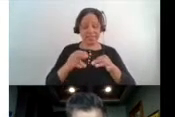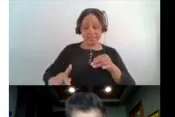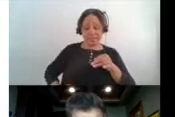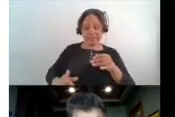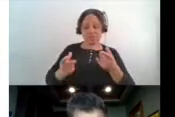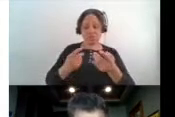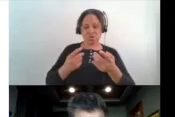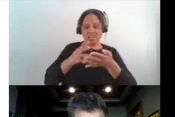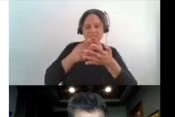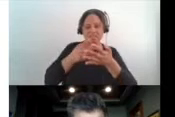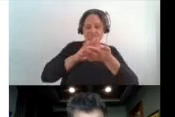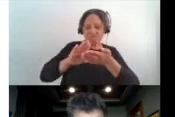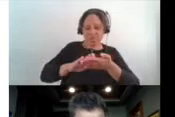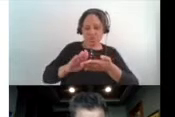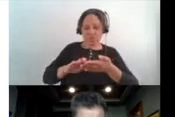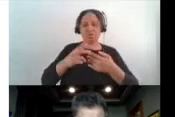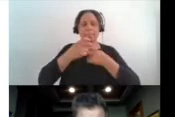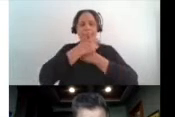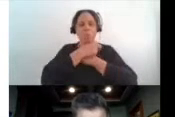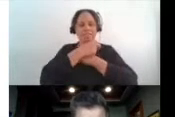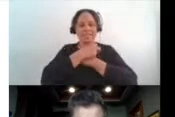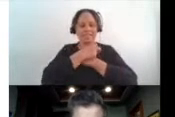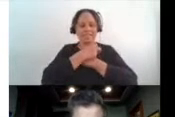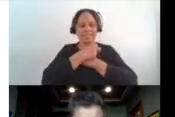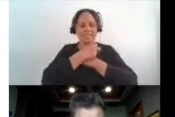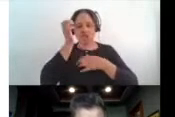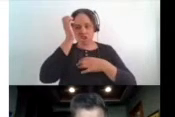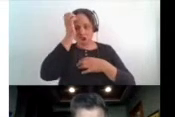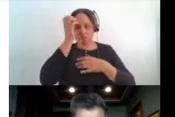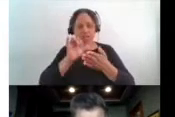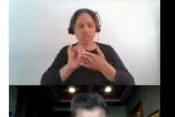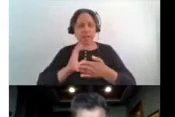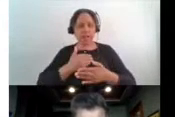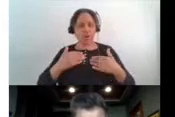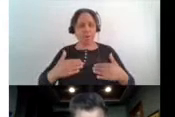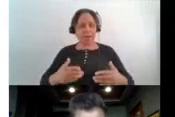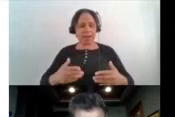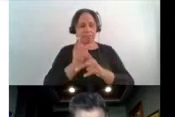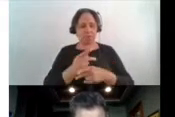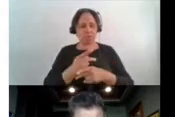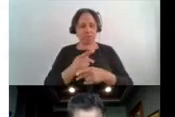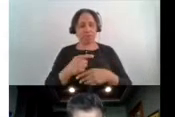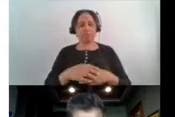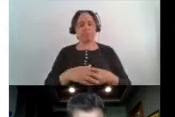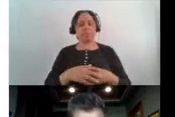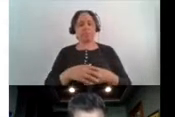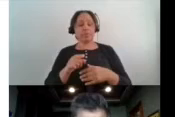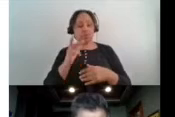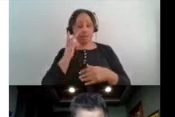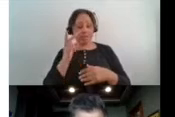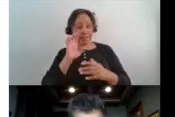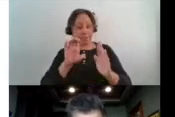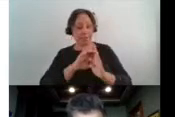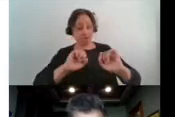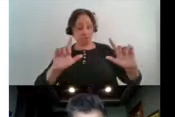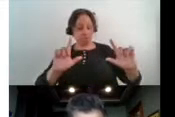poisons, toxins, and garbage that our body produces. So I have this image here, as you can see, the kidney, I have it in sort